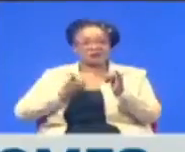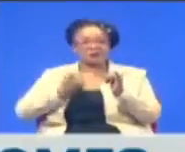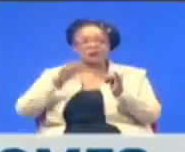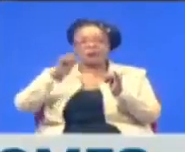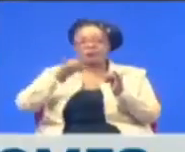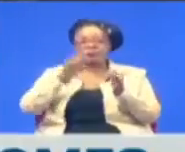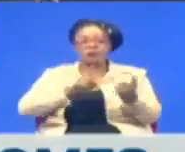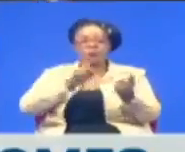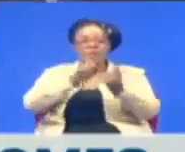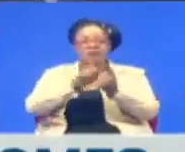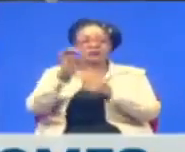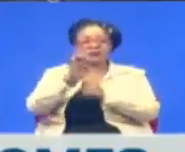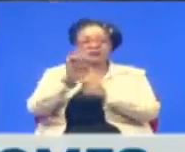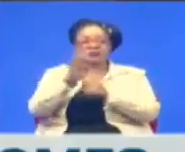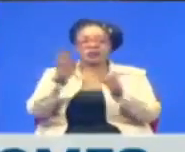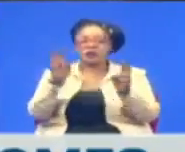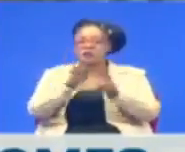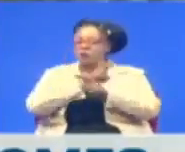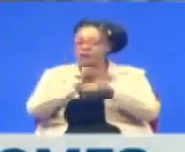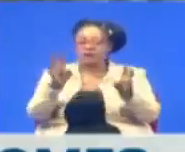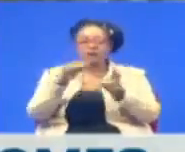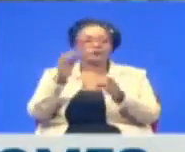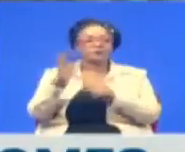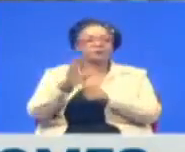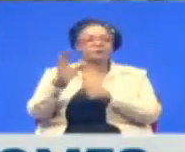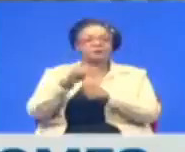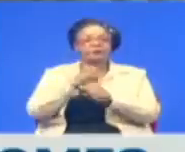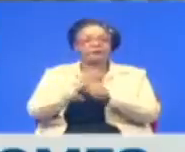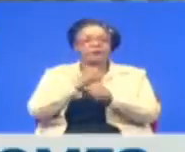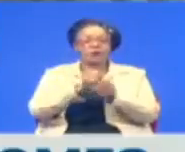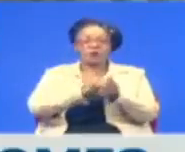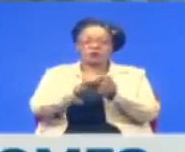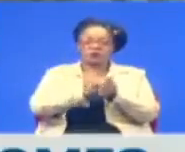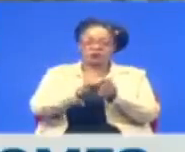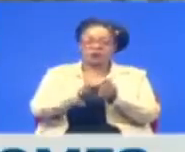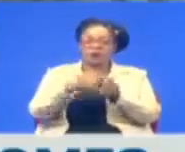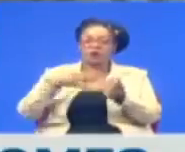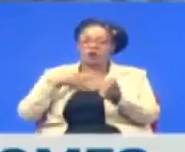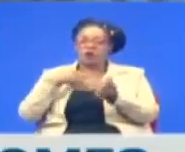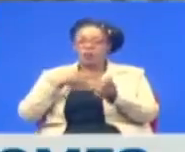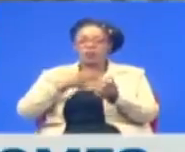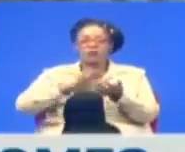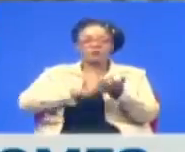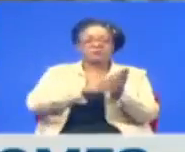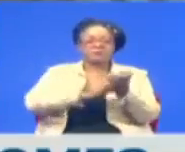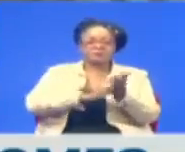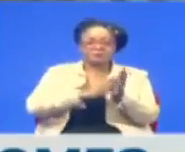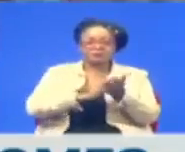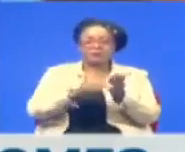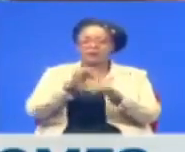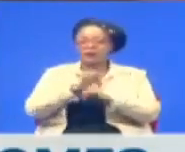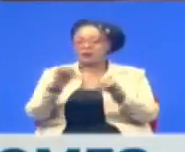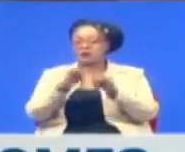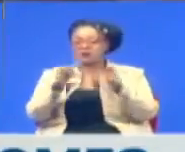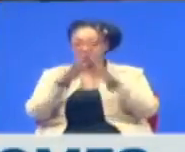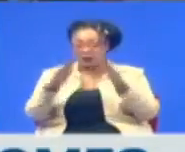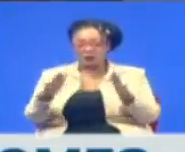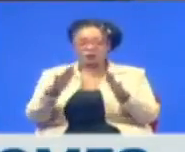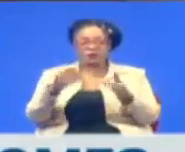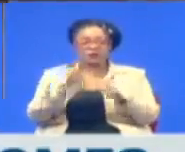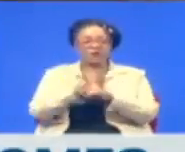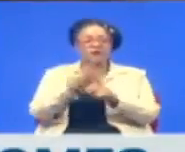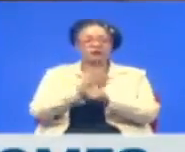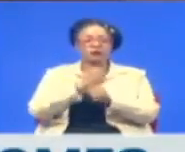them in an estate looking for casual jobs, such as washing clothes, utensils, houses, amongst household